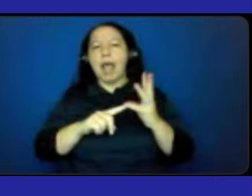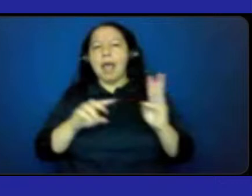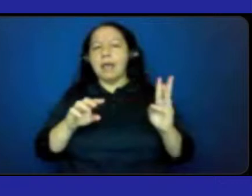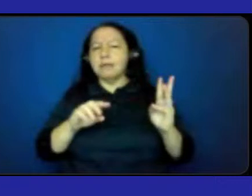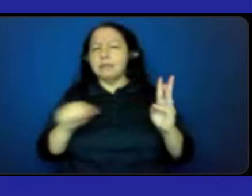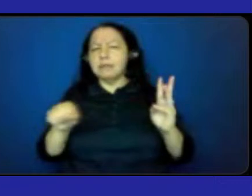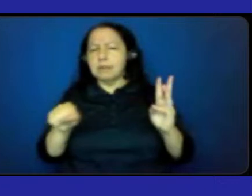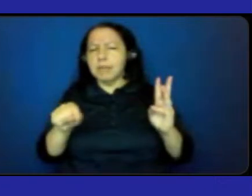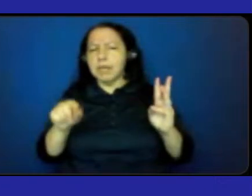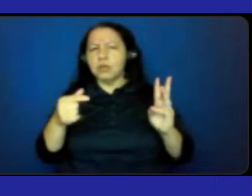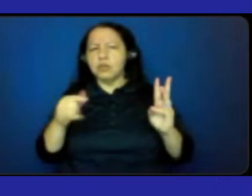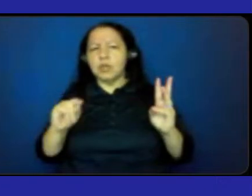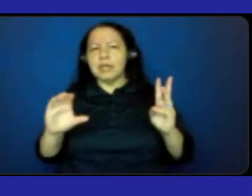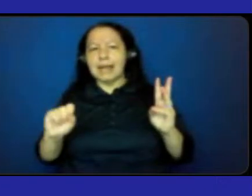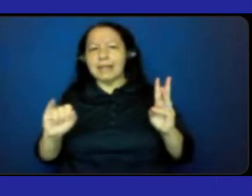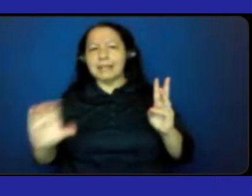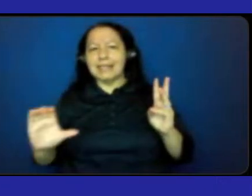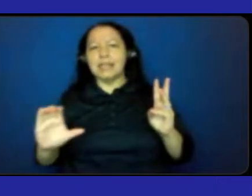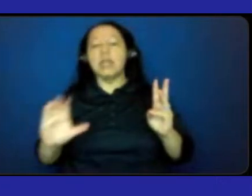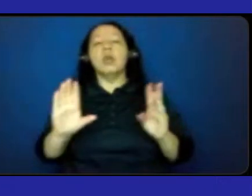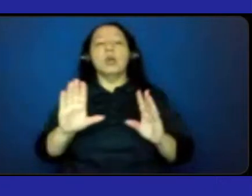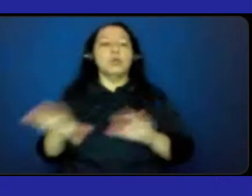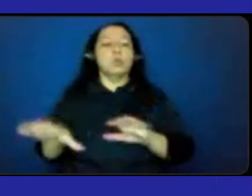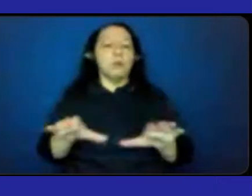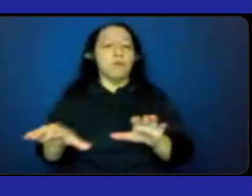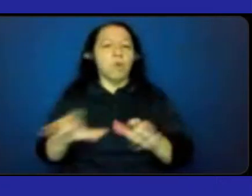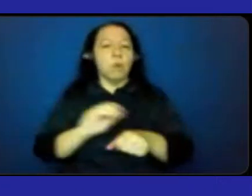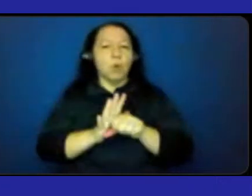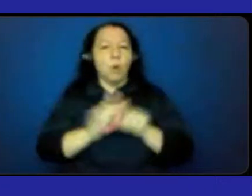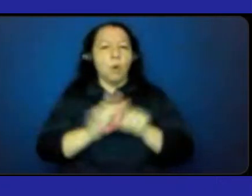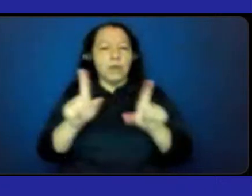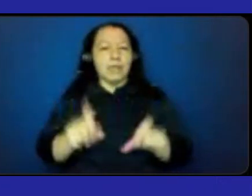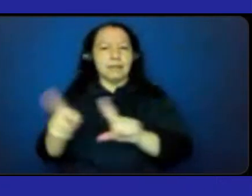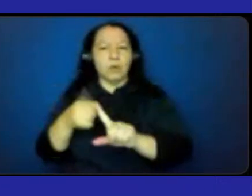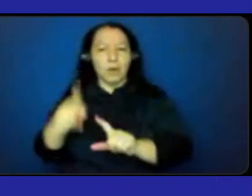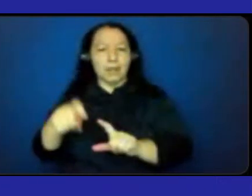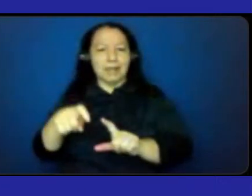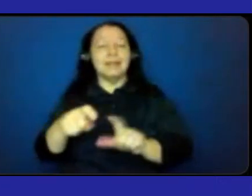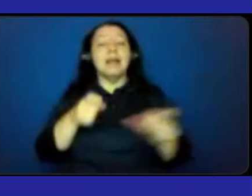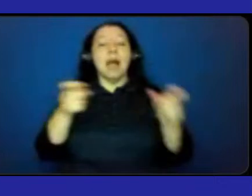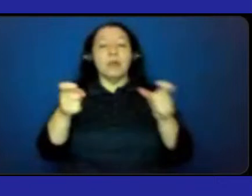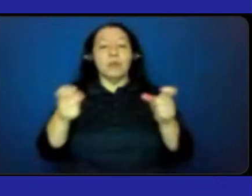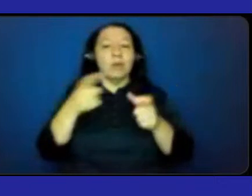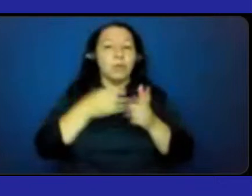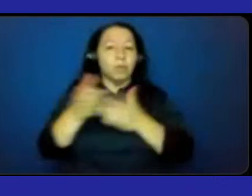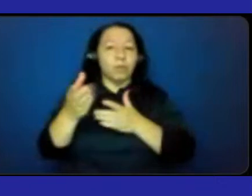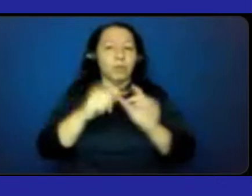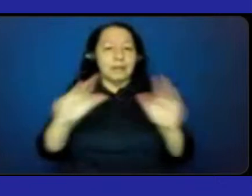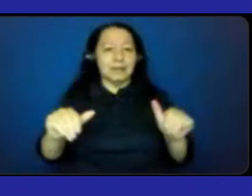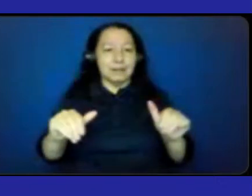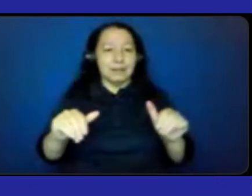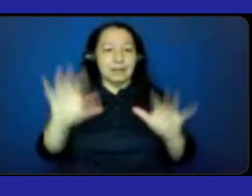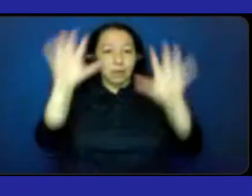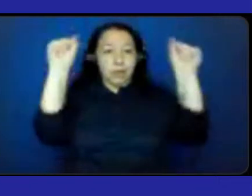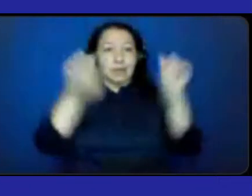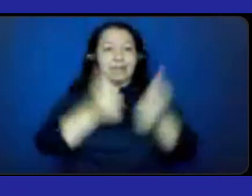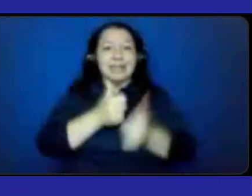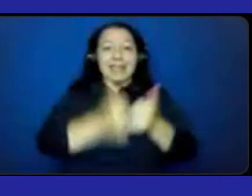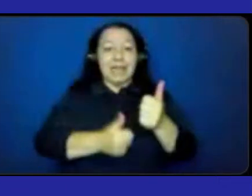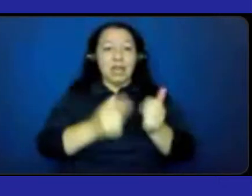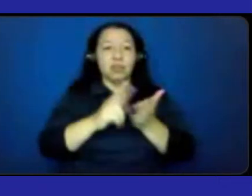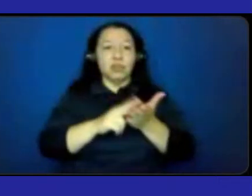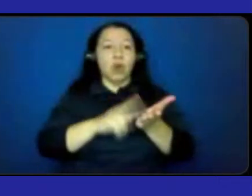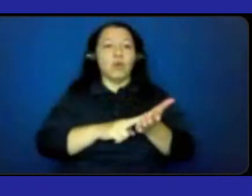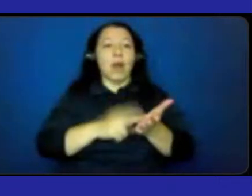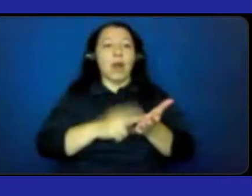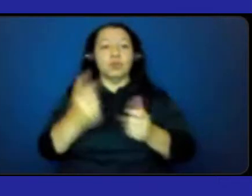COVID testing when necessary, as directed by the system's president, with each contract to have 2-year term, and with the